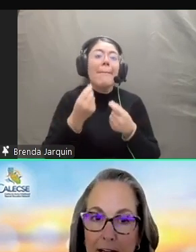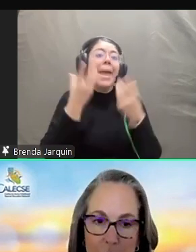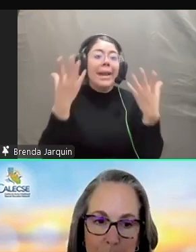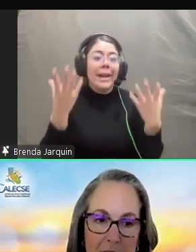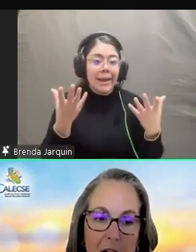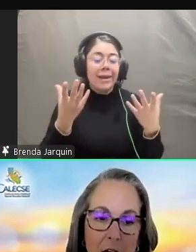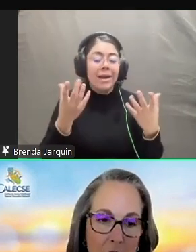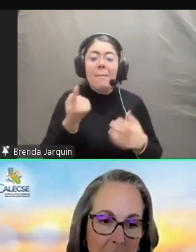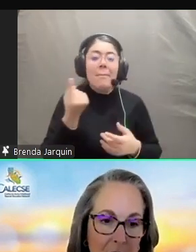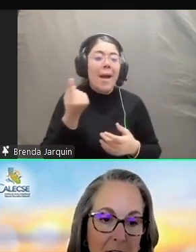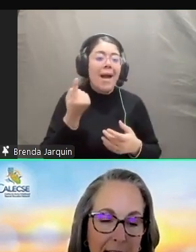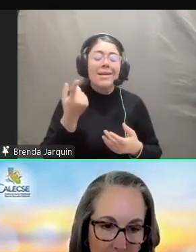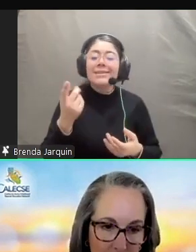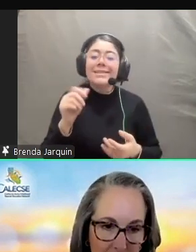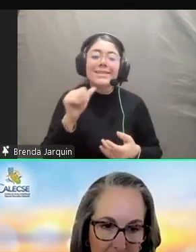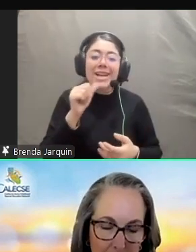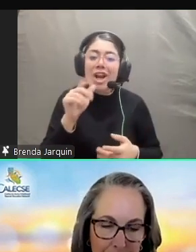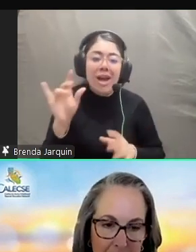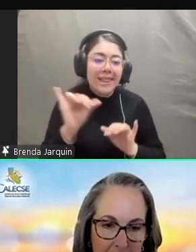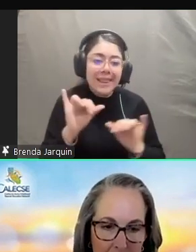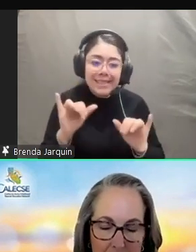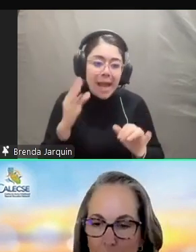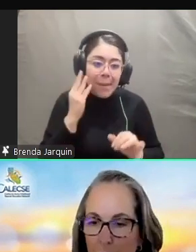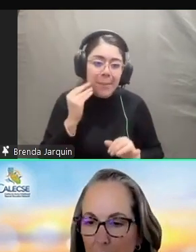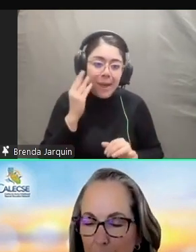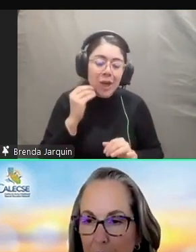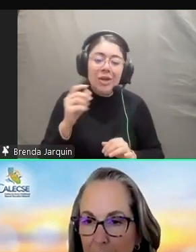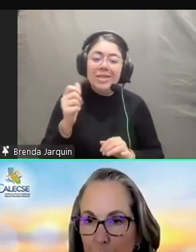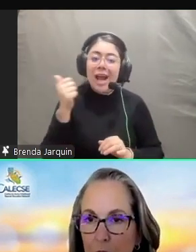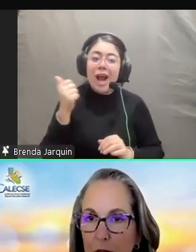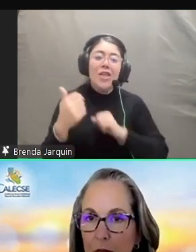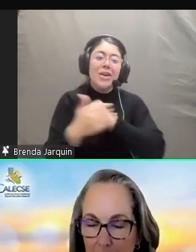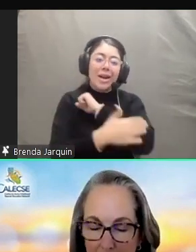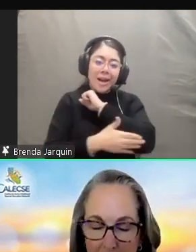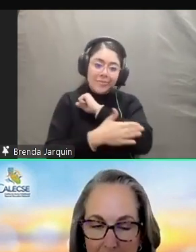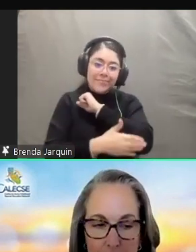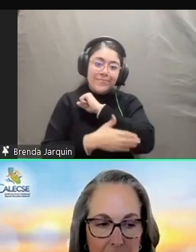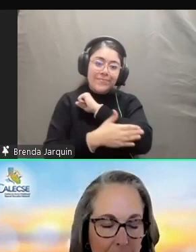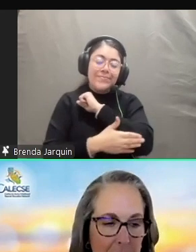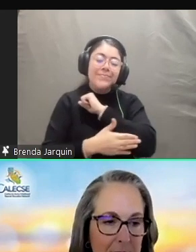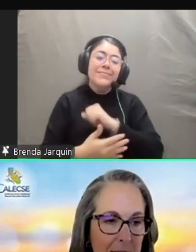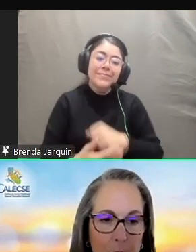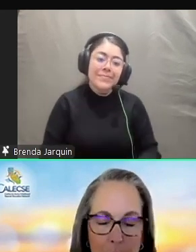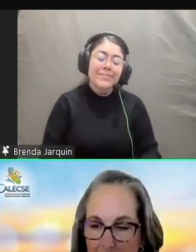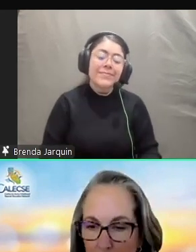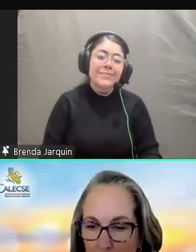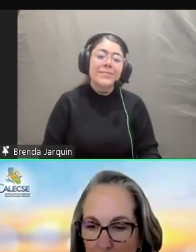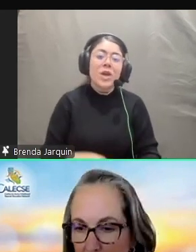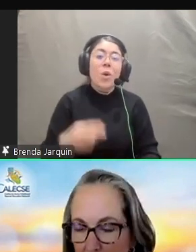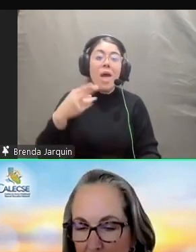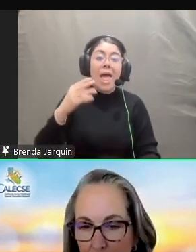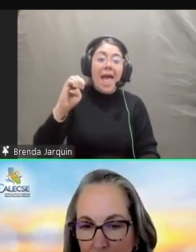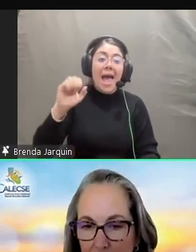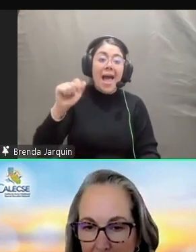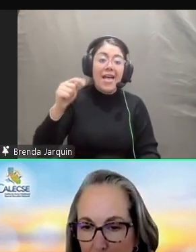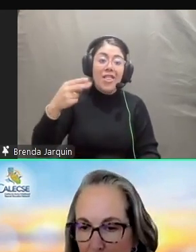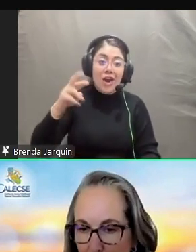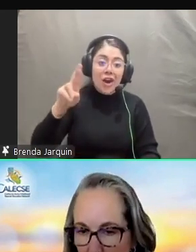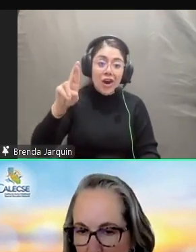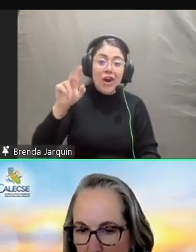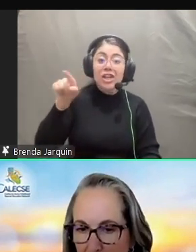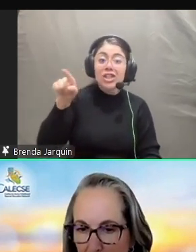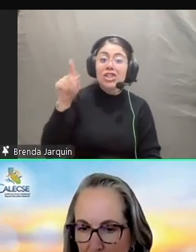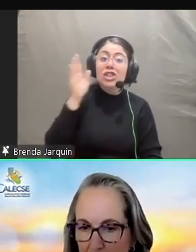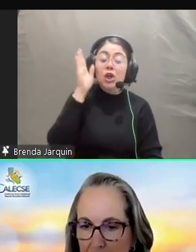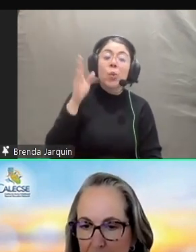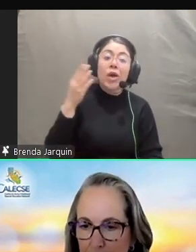same arrangement across counties. So Heather will give you some examples later on in the presentation